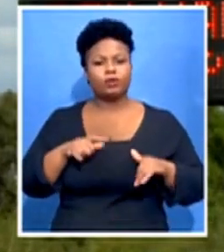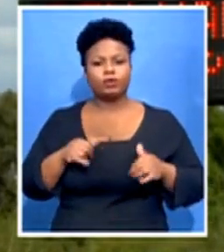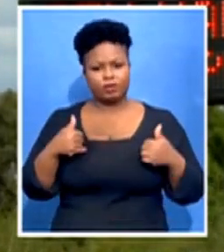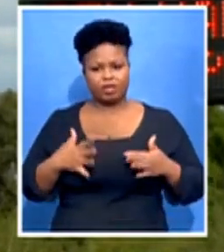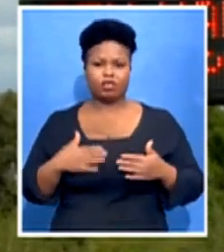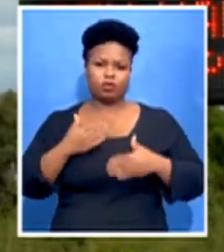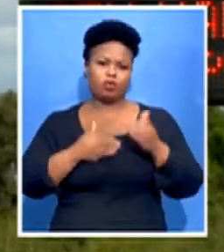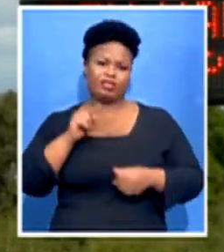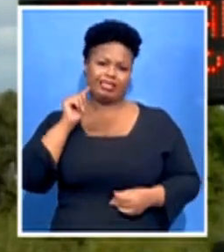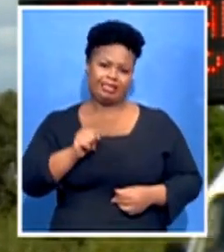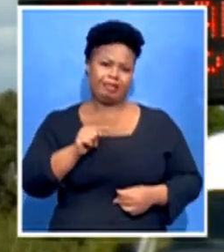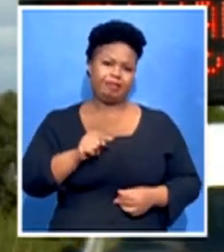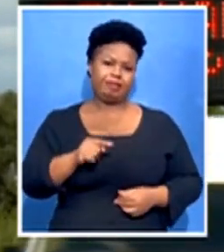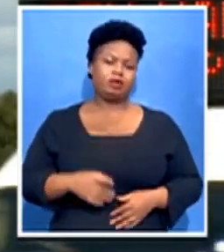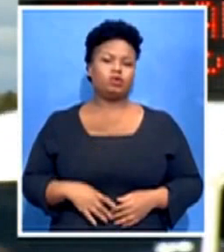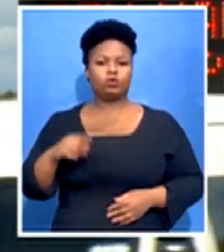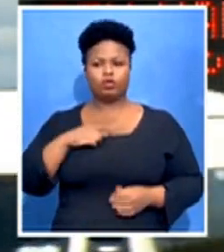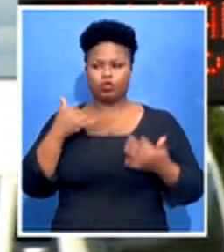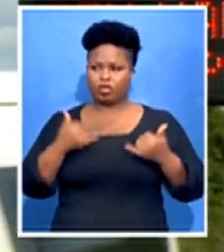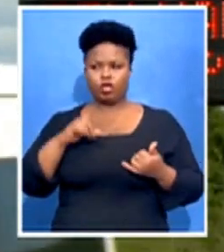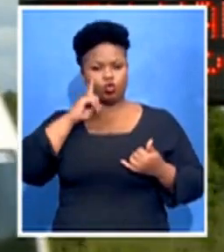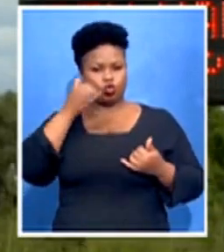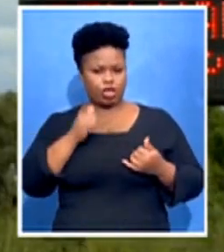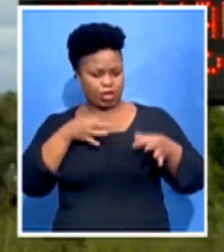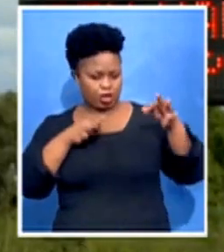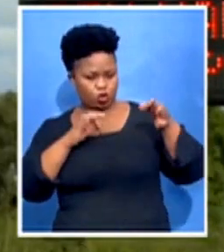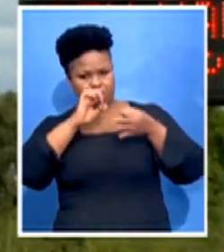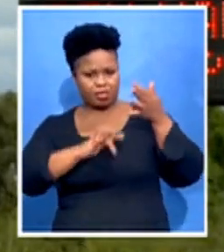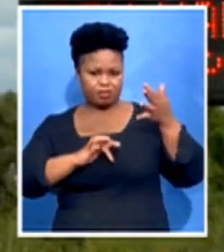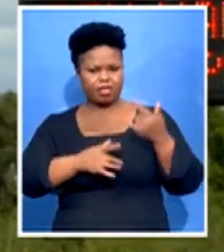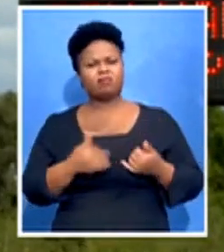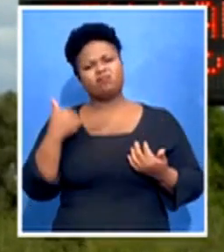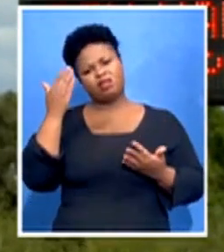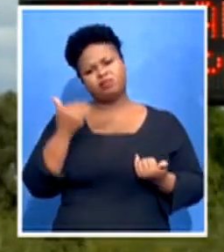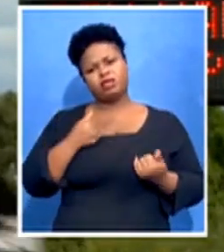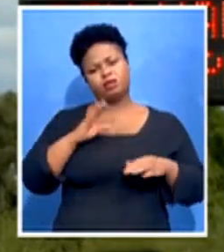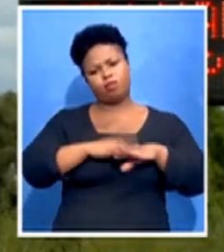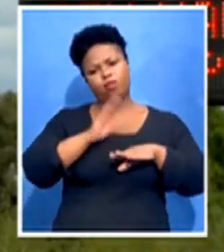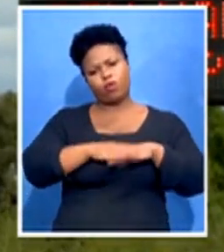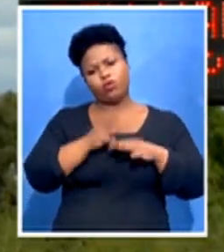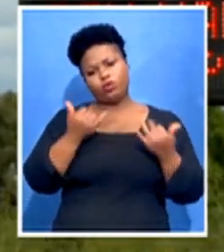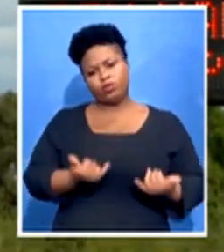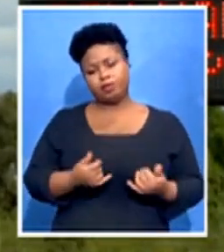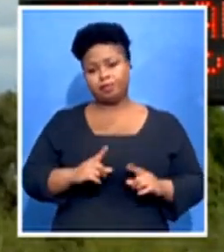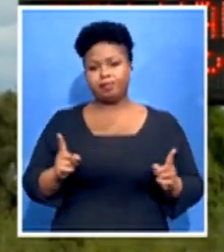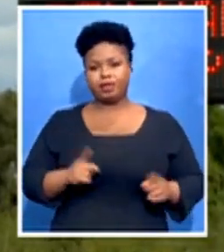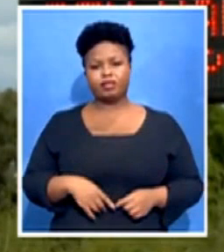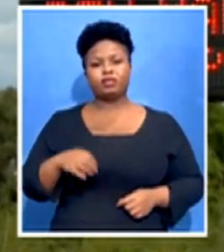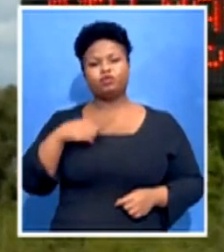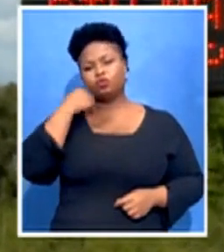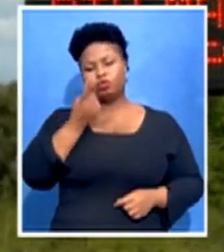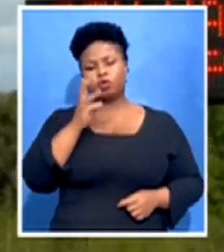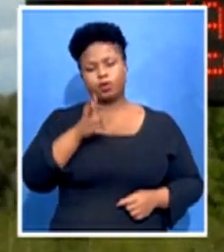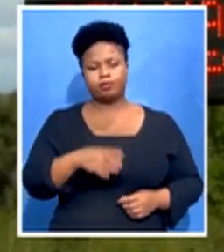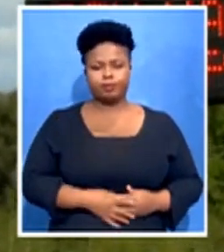today. But I'm expecting today the numbers are going to increase, but this test, it will only be available as from tomorrow. That they talk to us about also about